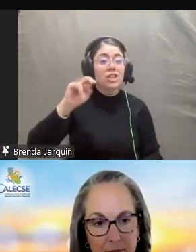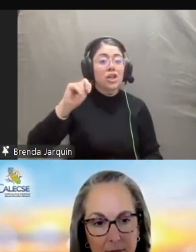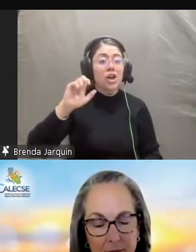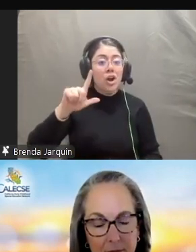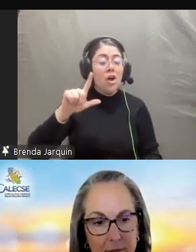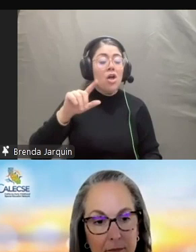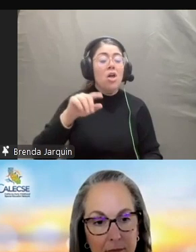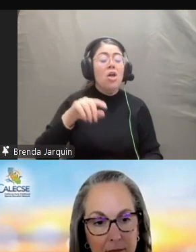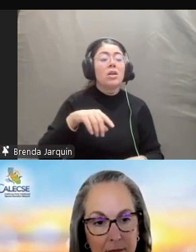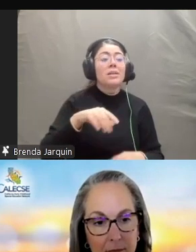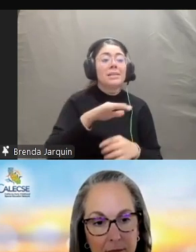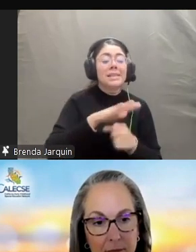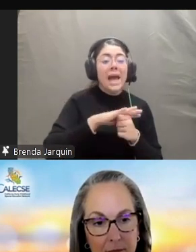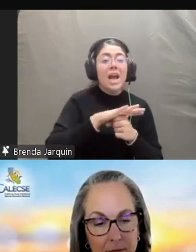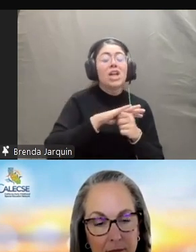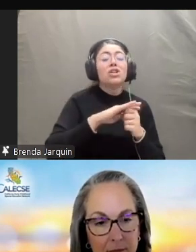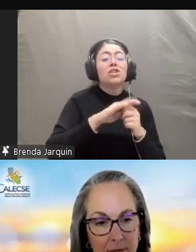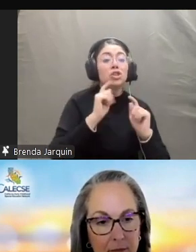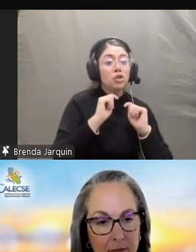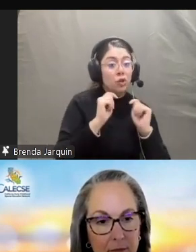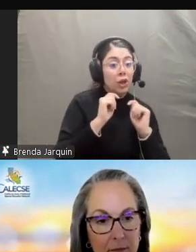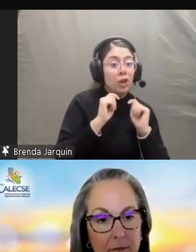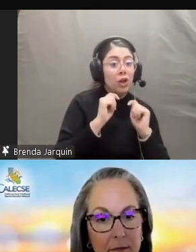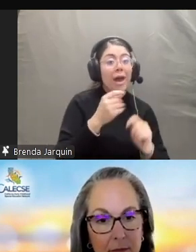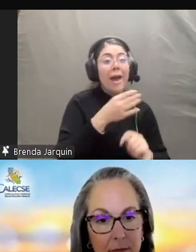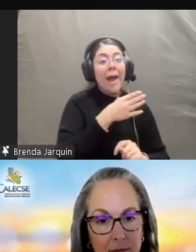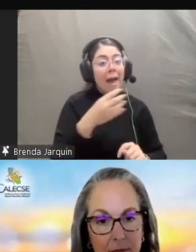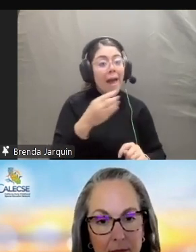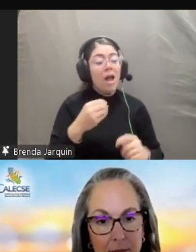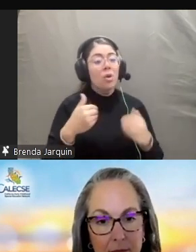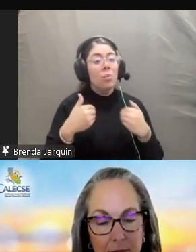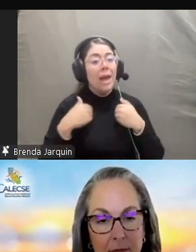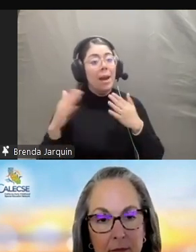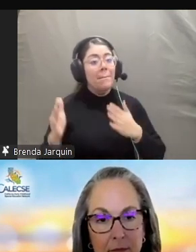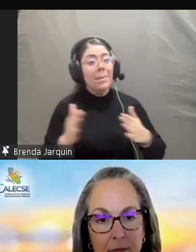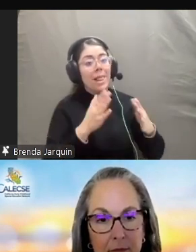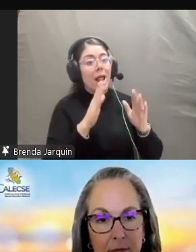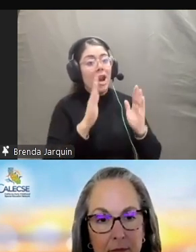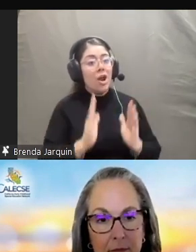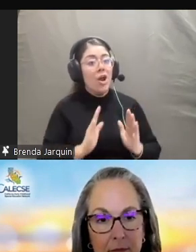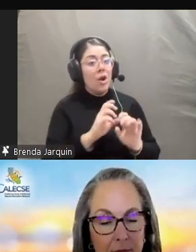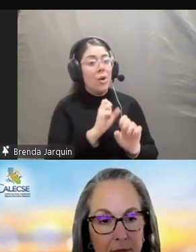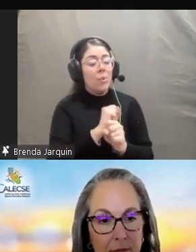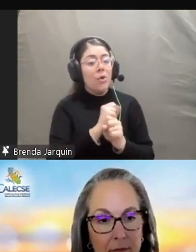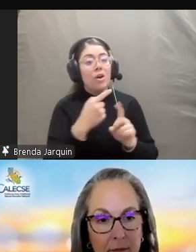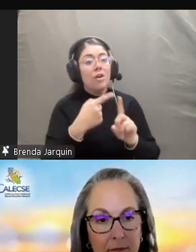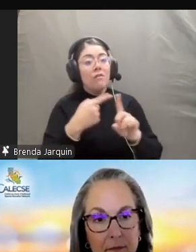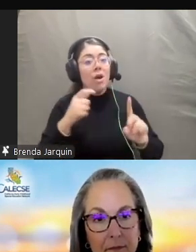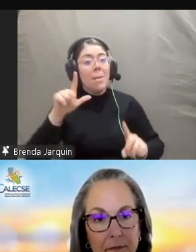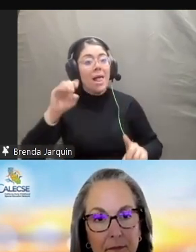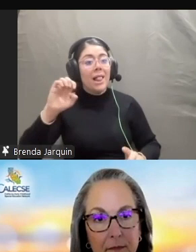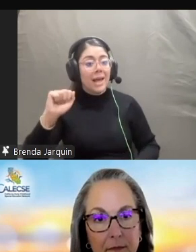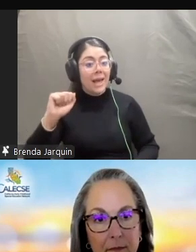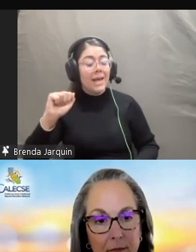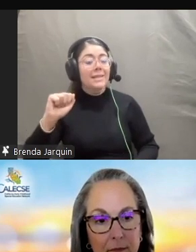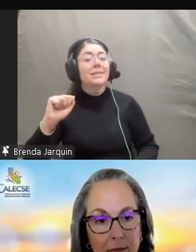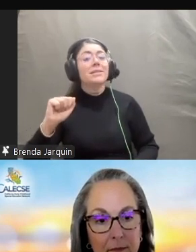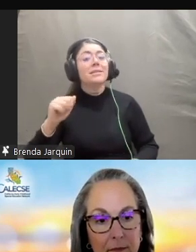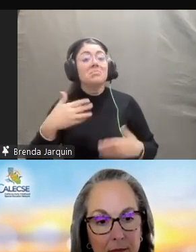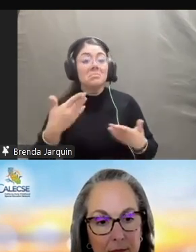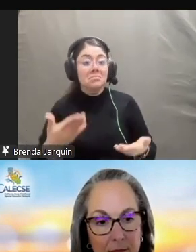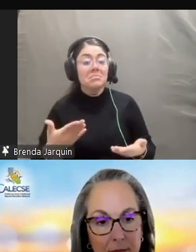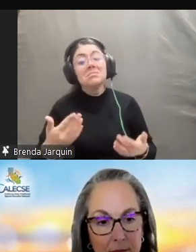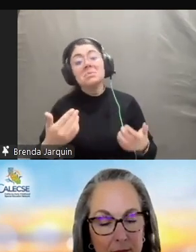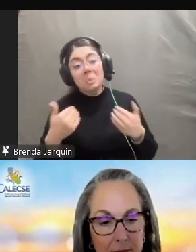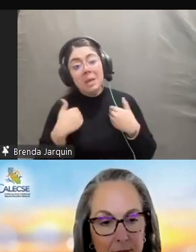our service coordinators from regional center and our coordinators and providers from the LEAs. So we co-trained, and